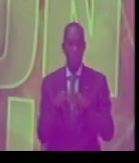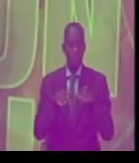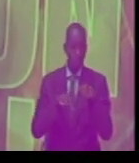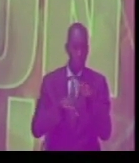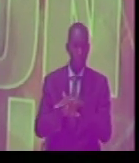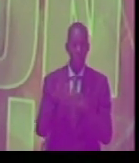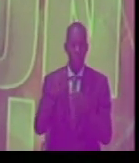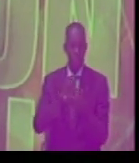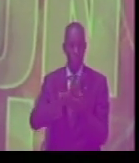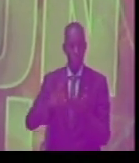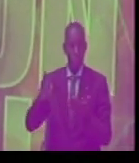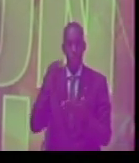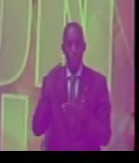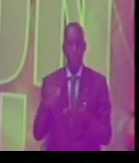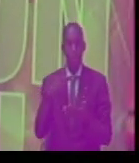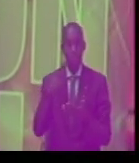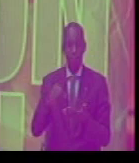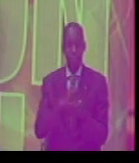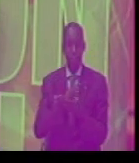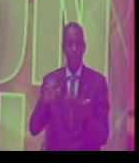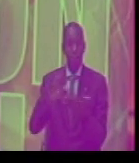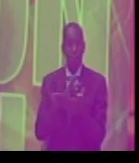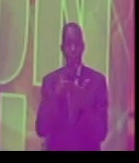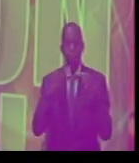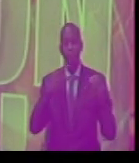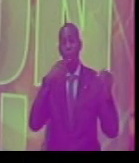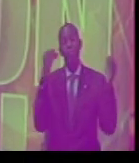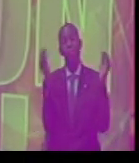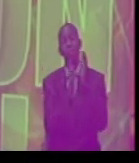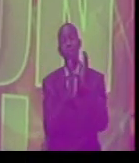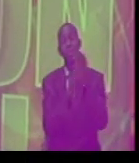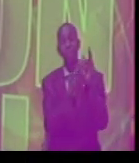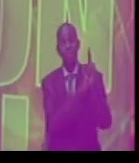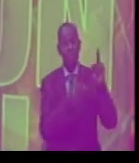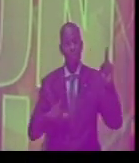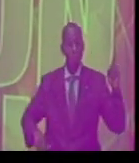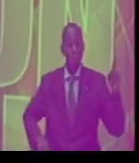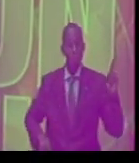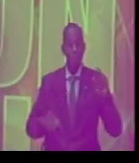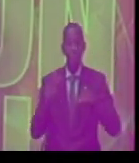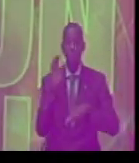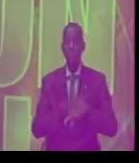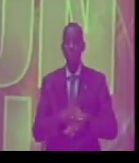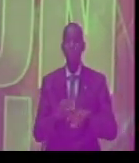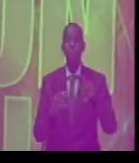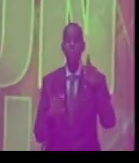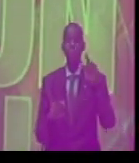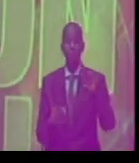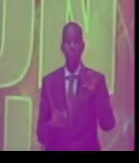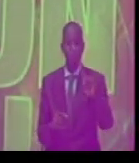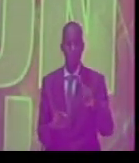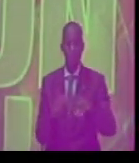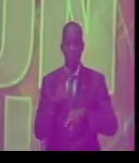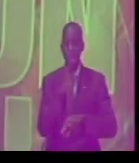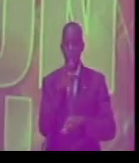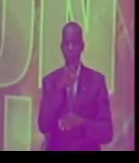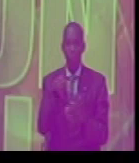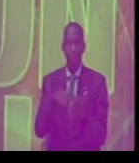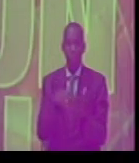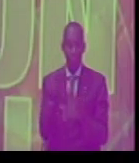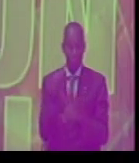On 21st of this month, as we enter the week of divine solution, praise the